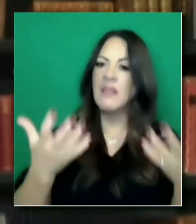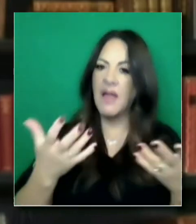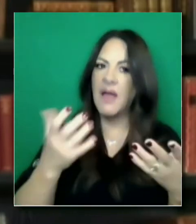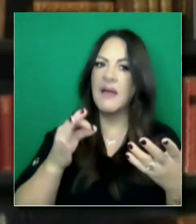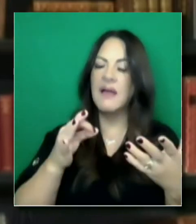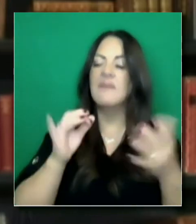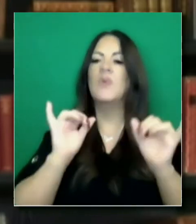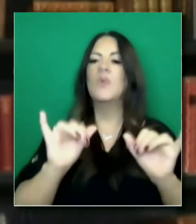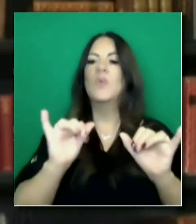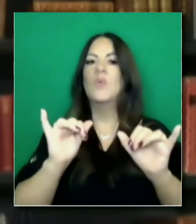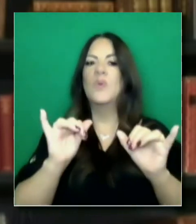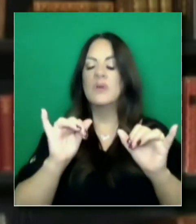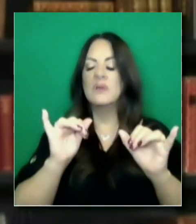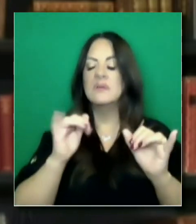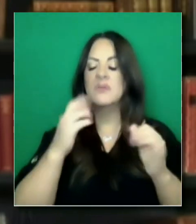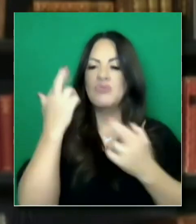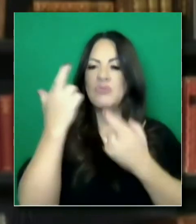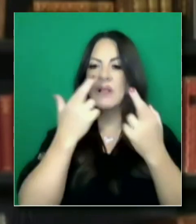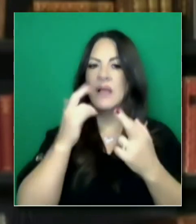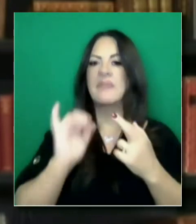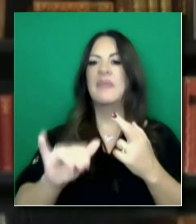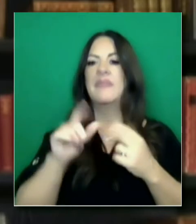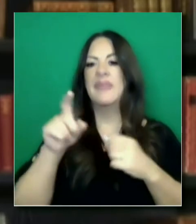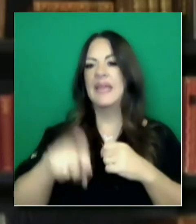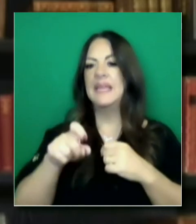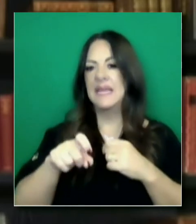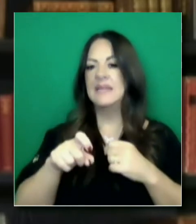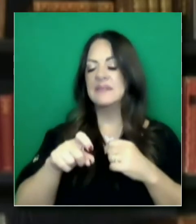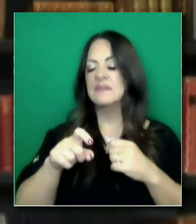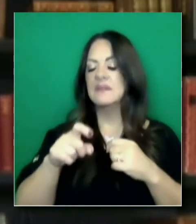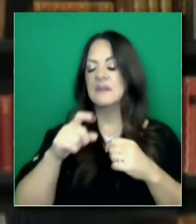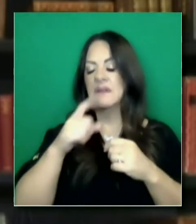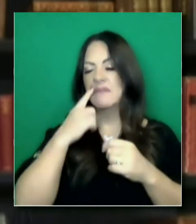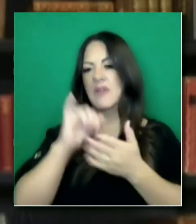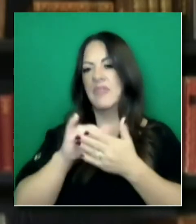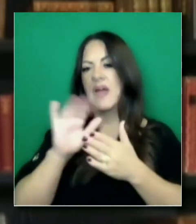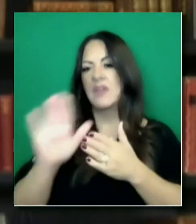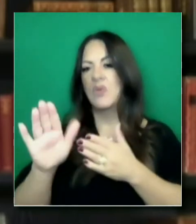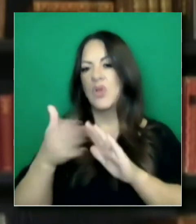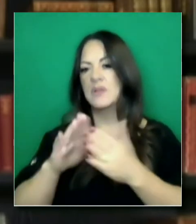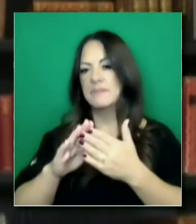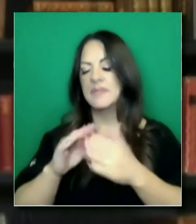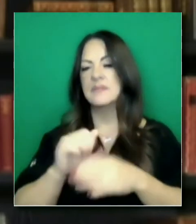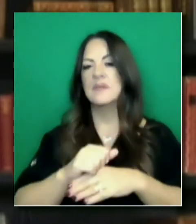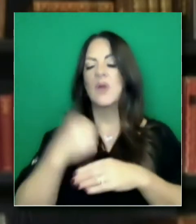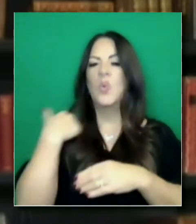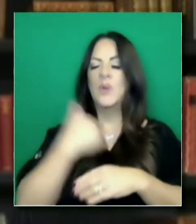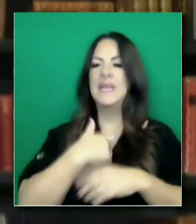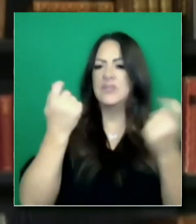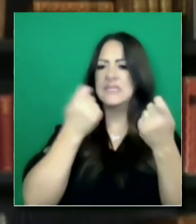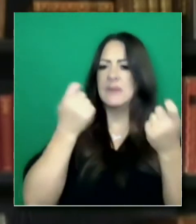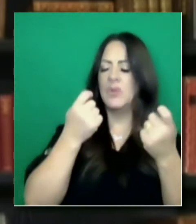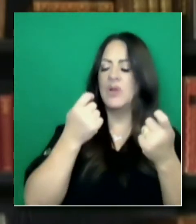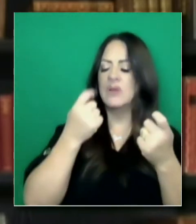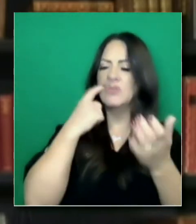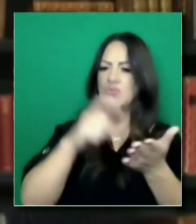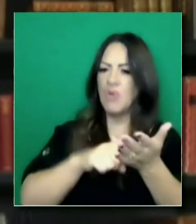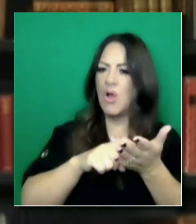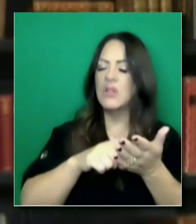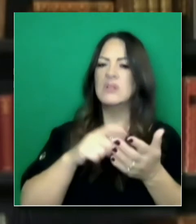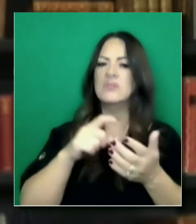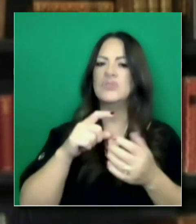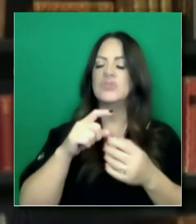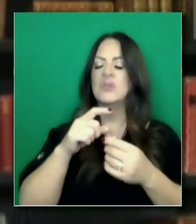agencies, and certainly something that we celebrate, and something that I think should be acknowledged with this